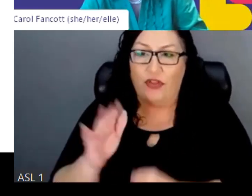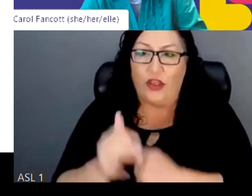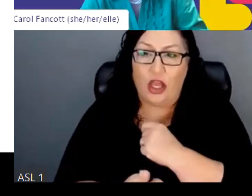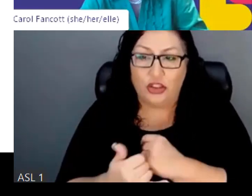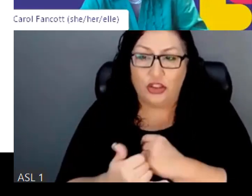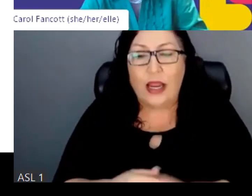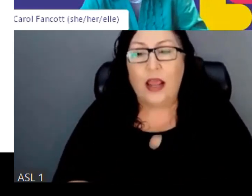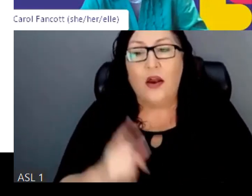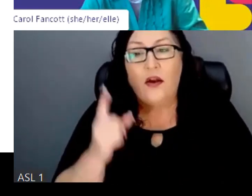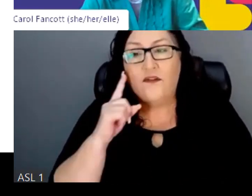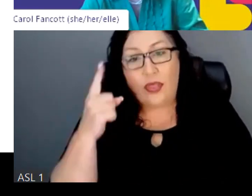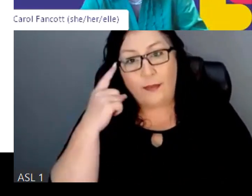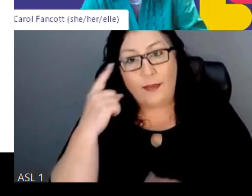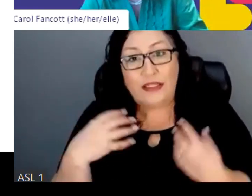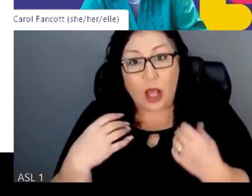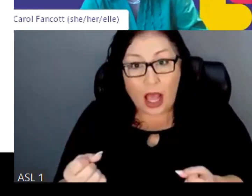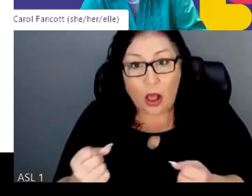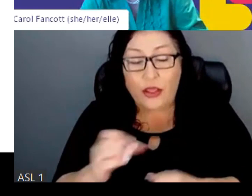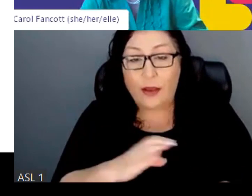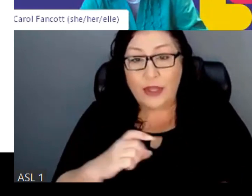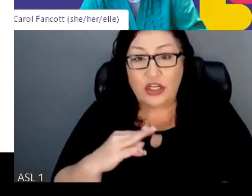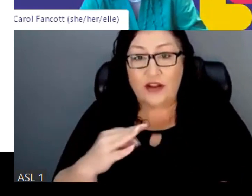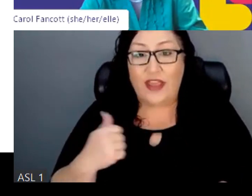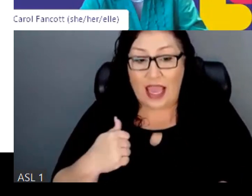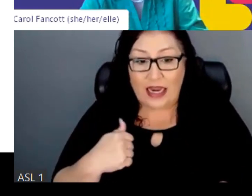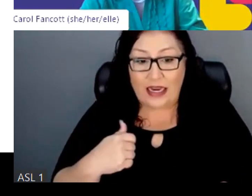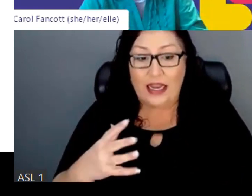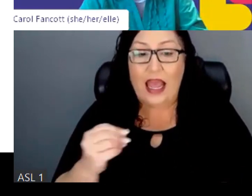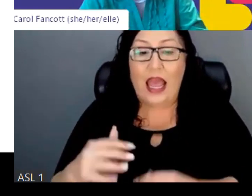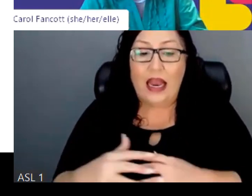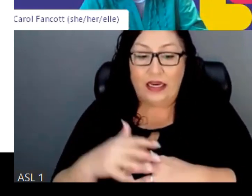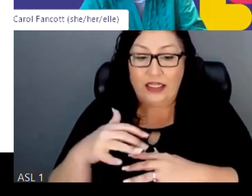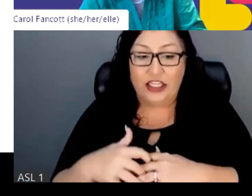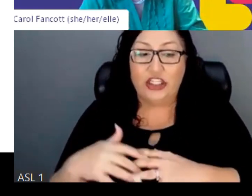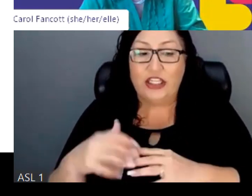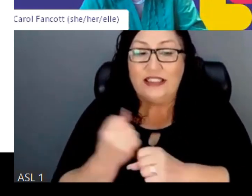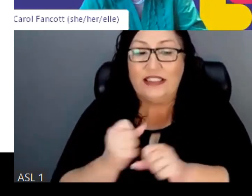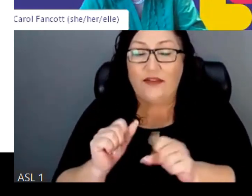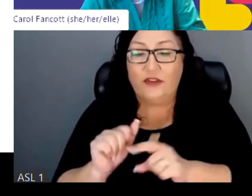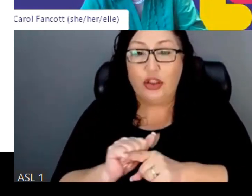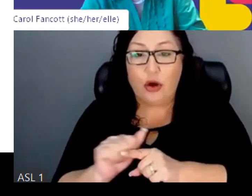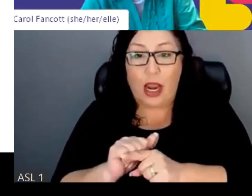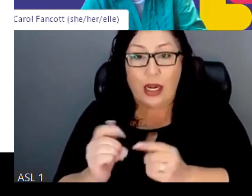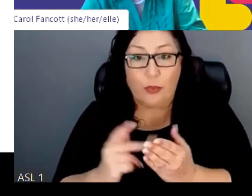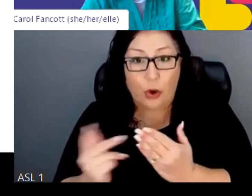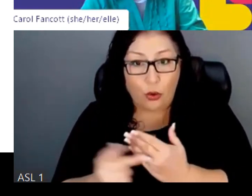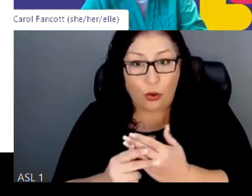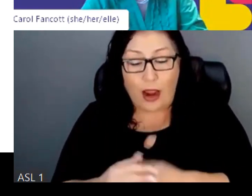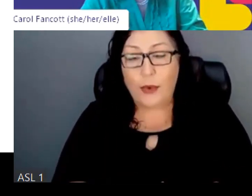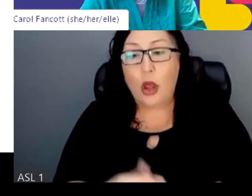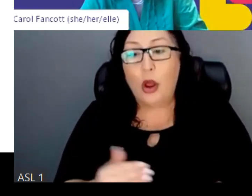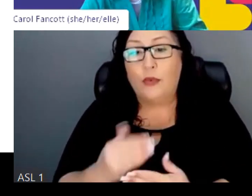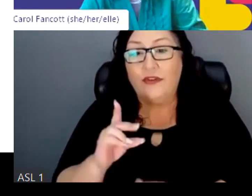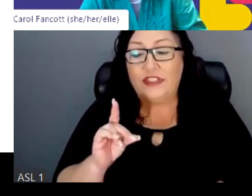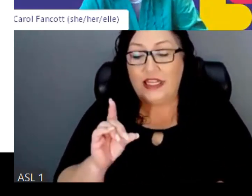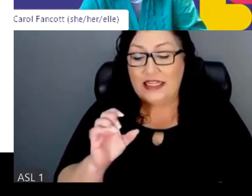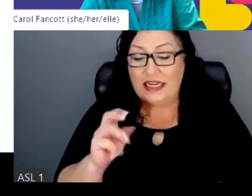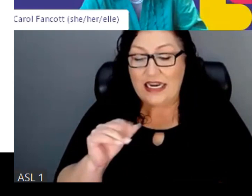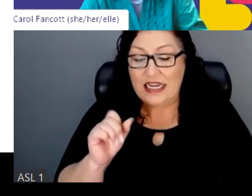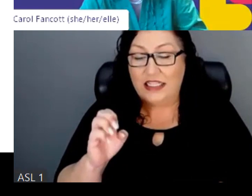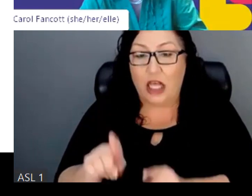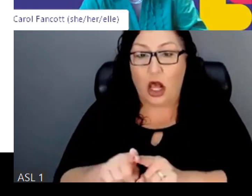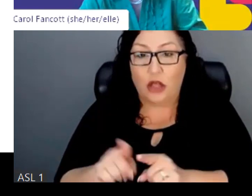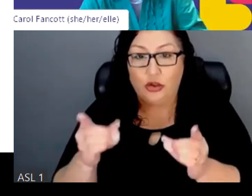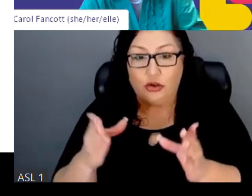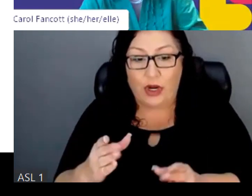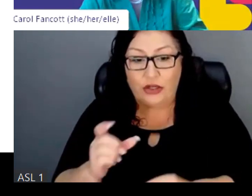the country, such as the Mental Health Commission of Canada and Sanyas Indigenous Cultural Safety Training Program. Previously, Denise was also